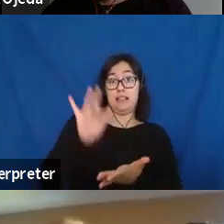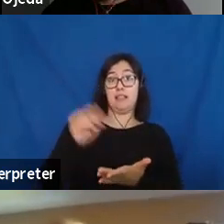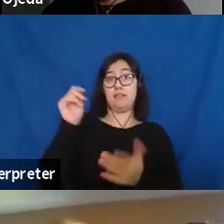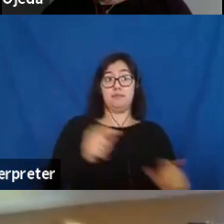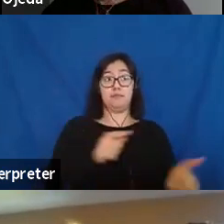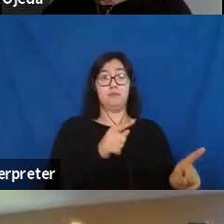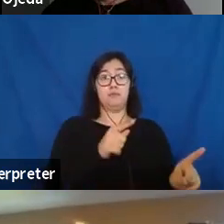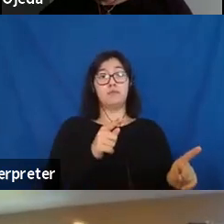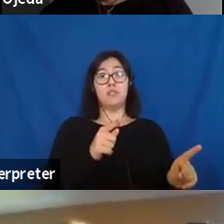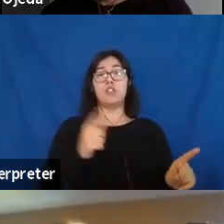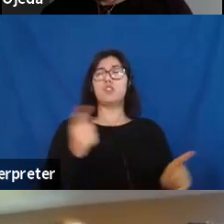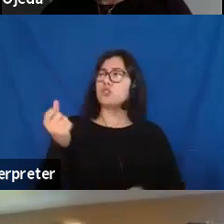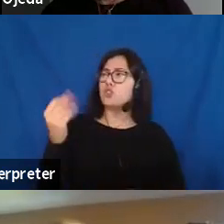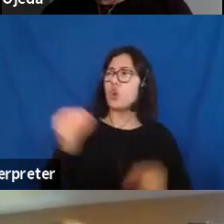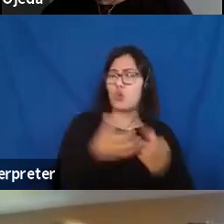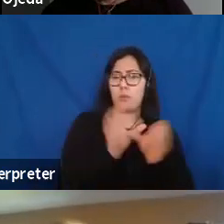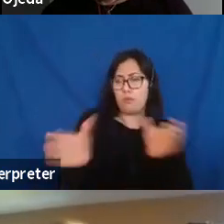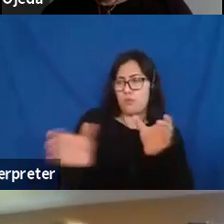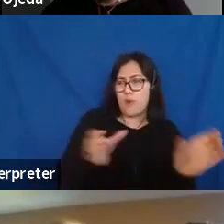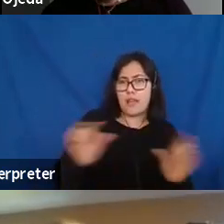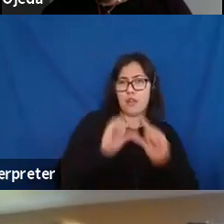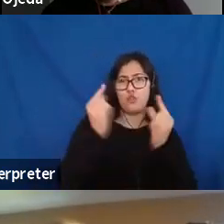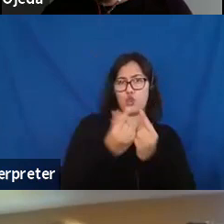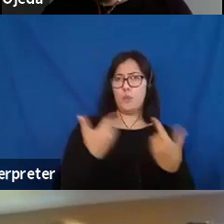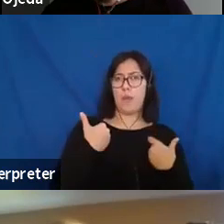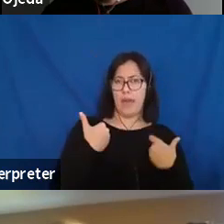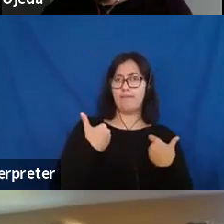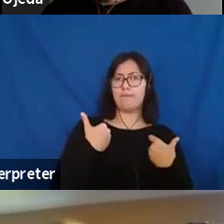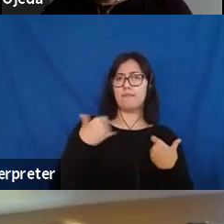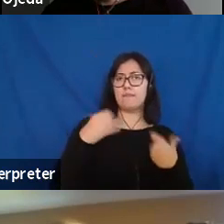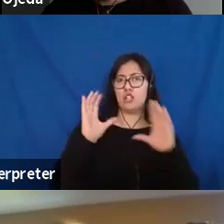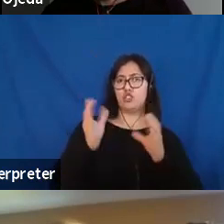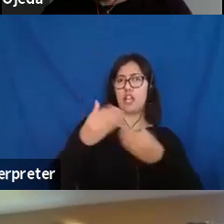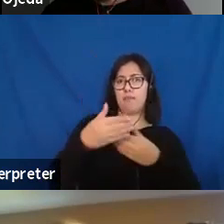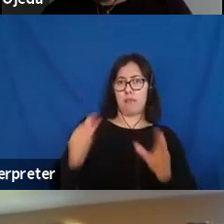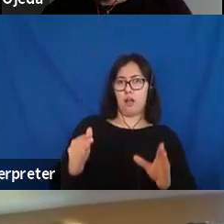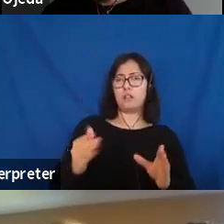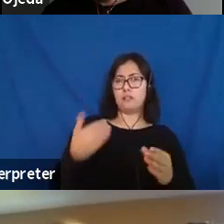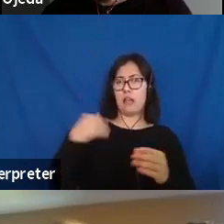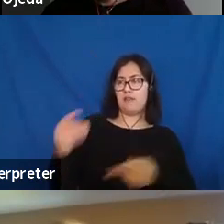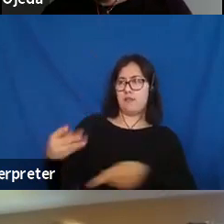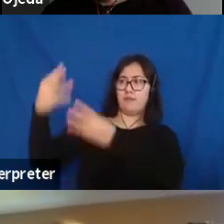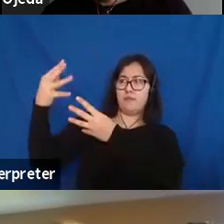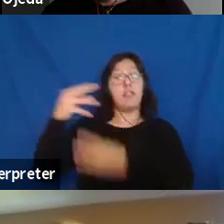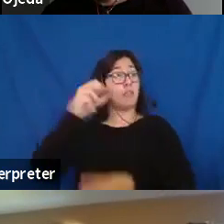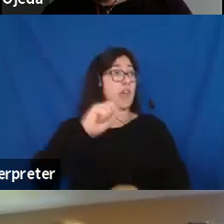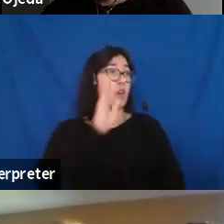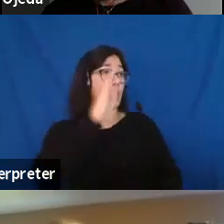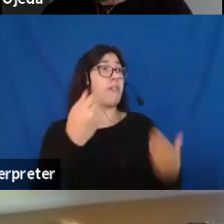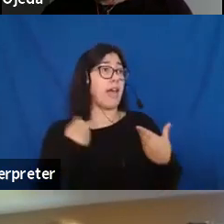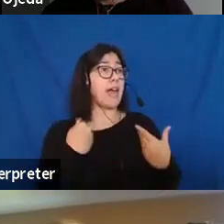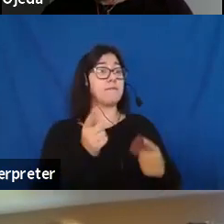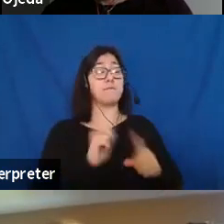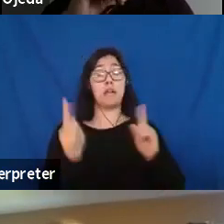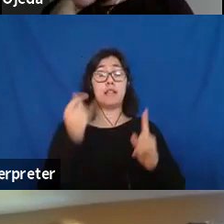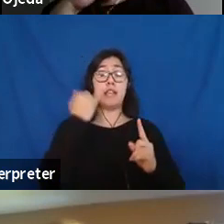in the breakout group? Yes, but we have to create a new chat box. So if you were to put this thing in before you divided us up, we could